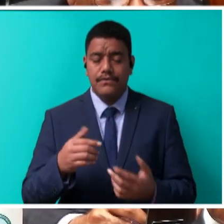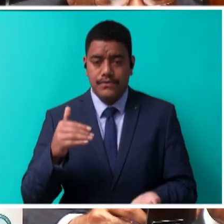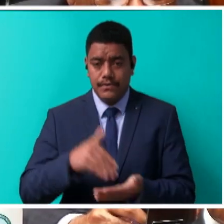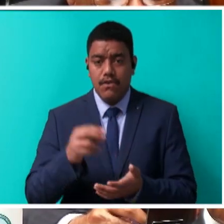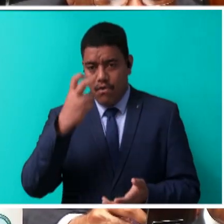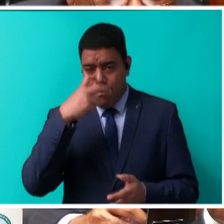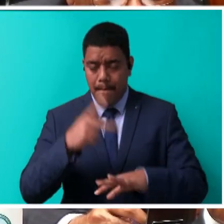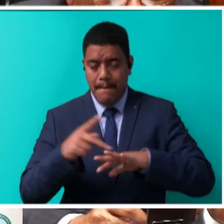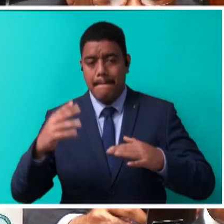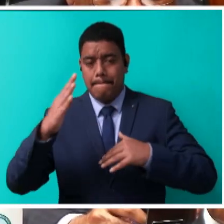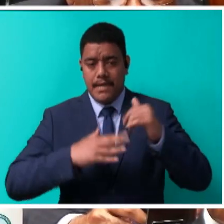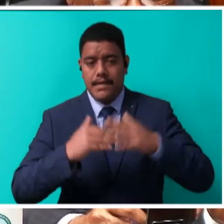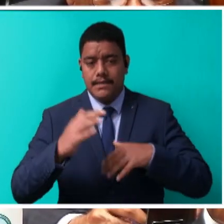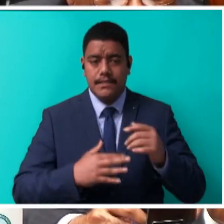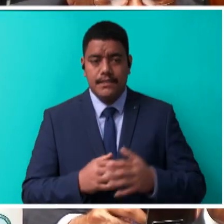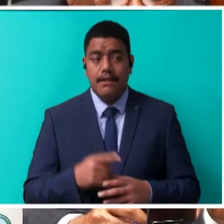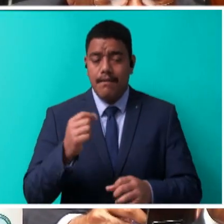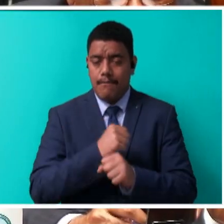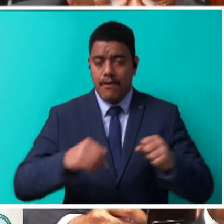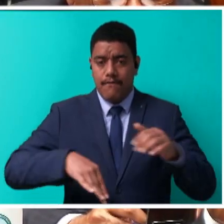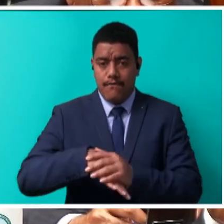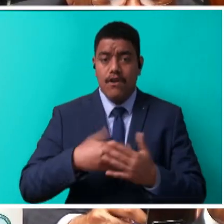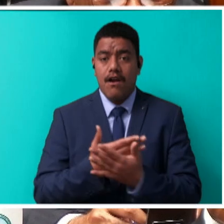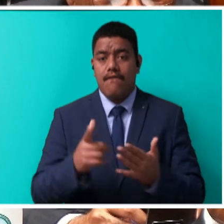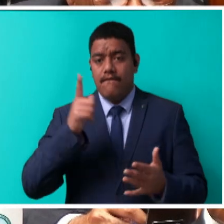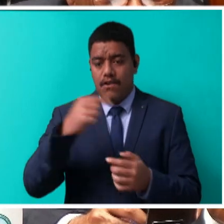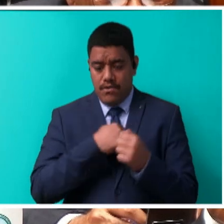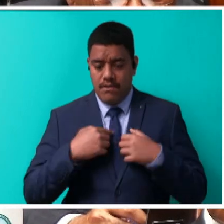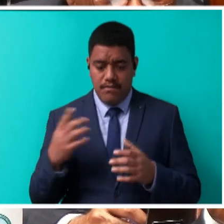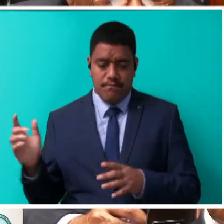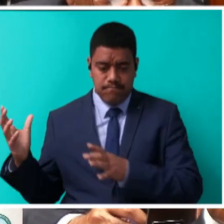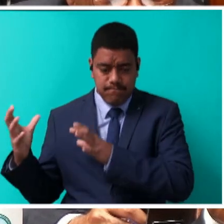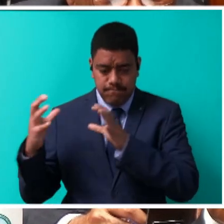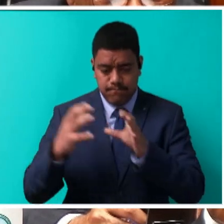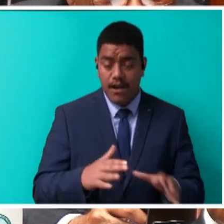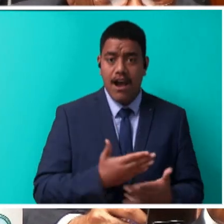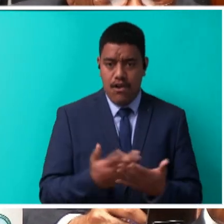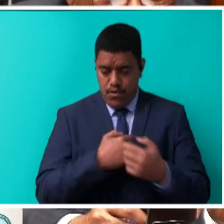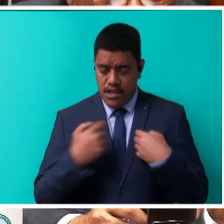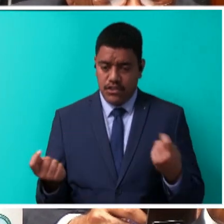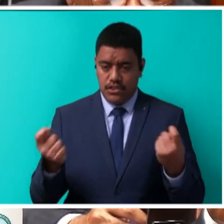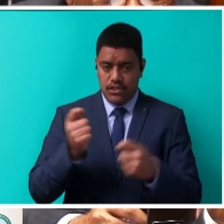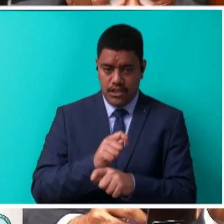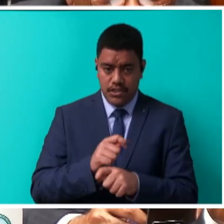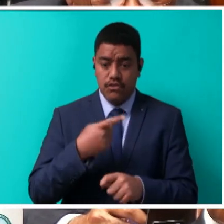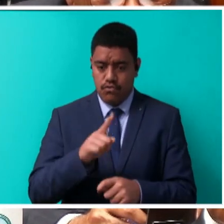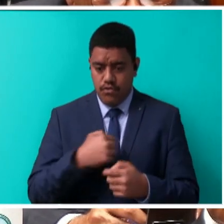old Parliament building, a powerful symbol of how far we have come and how far we intend to